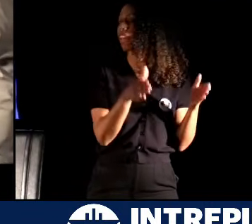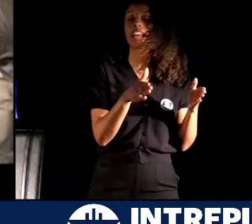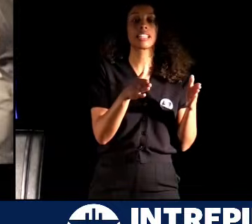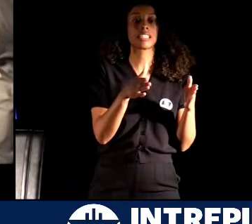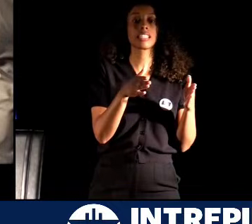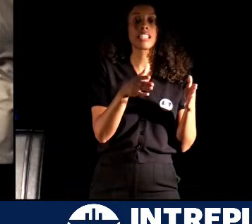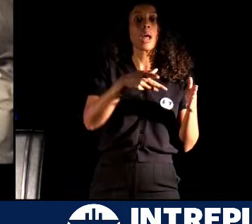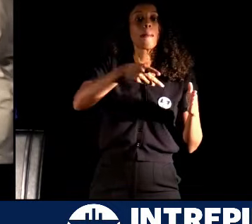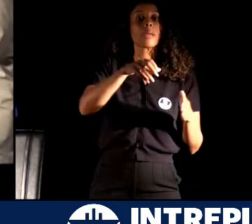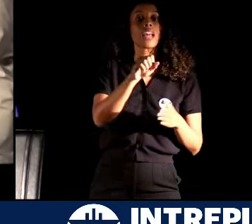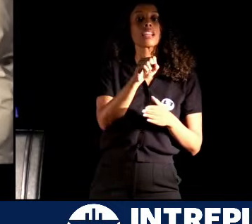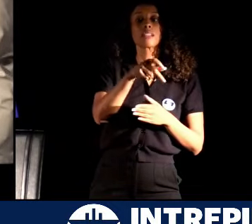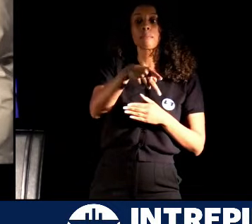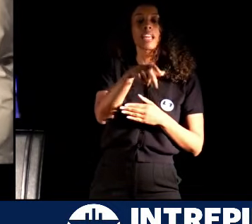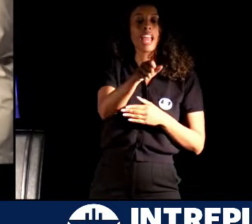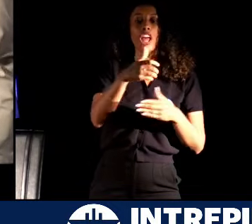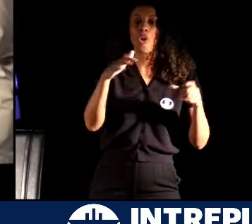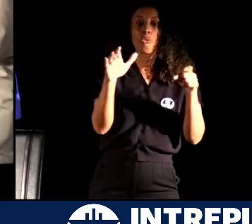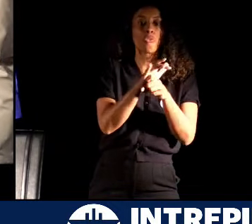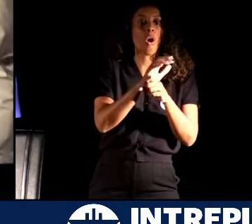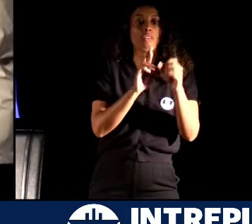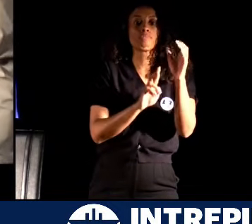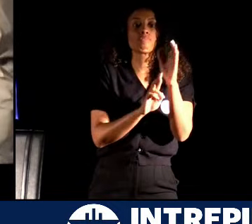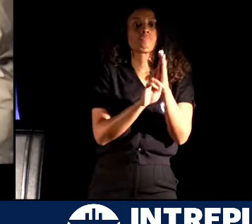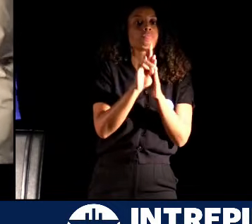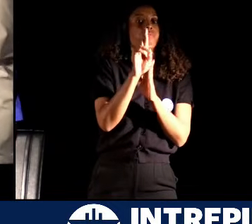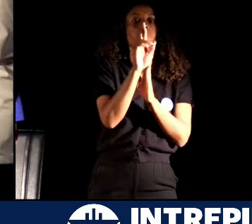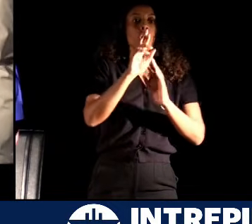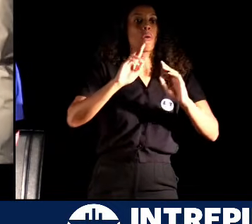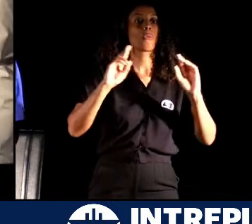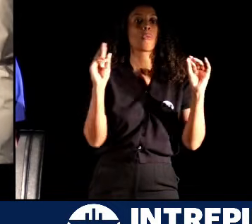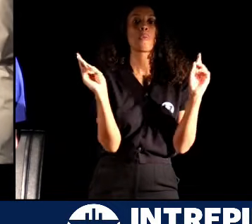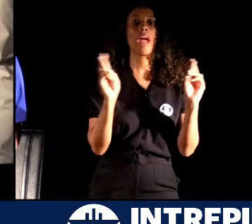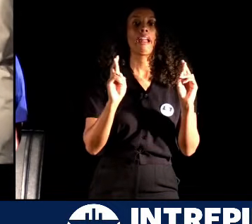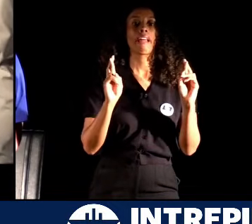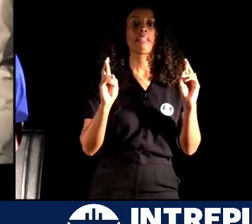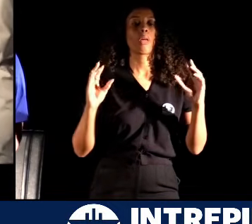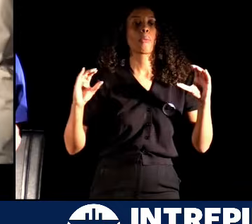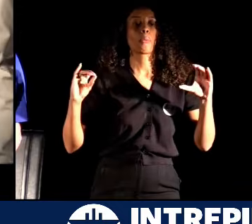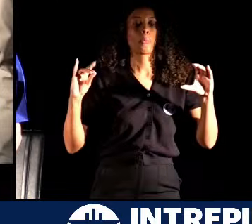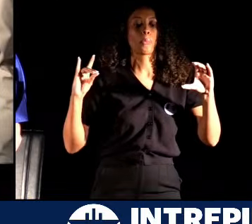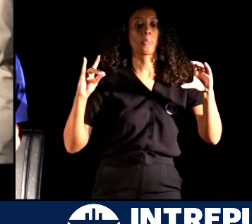its full launch stack, ready for launch.